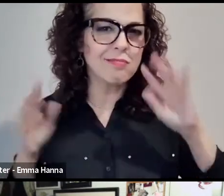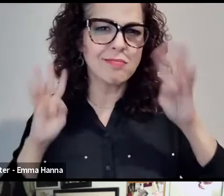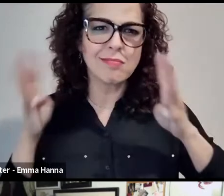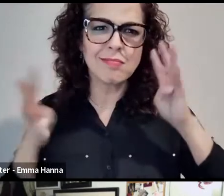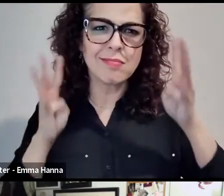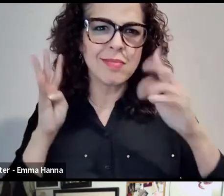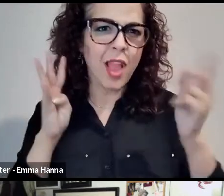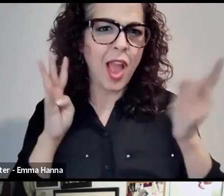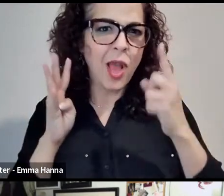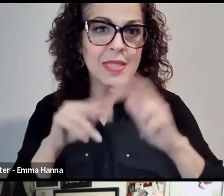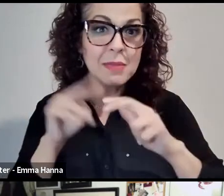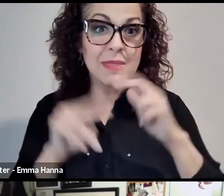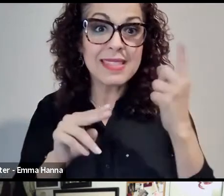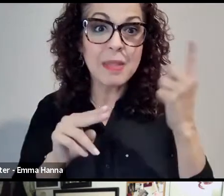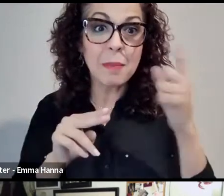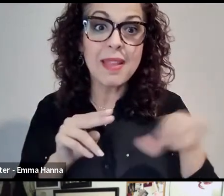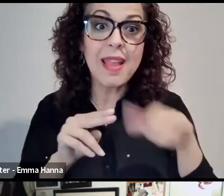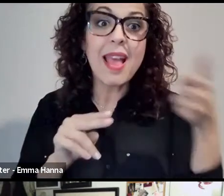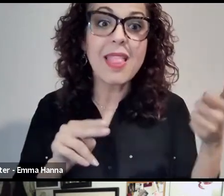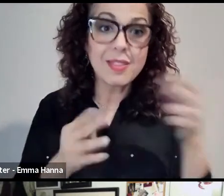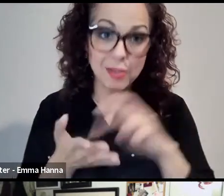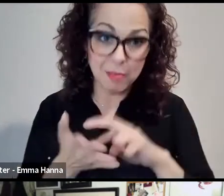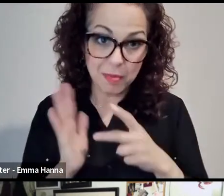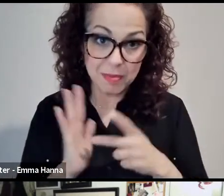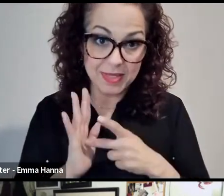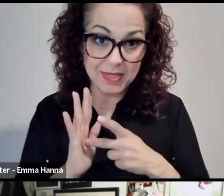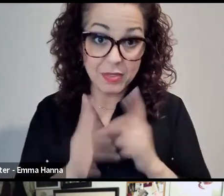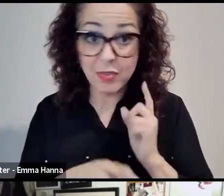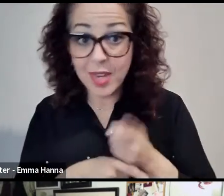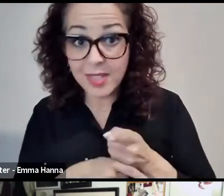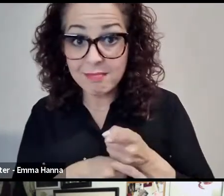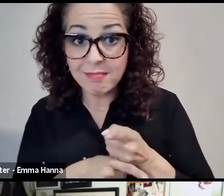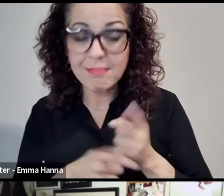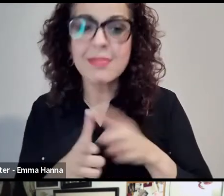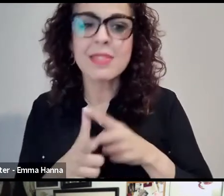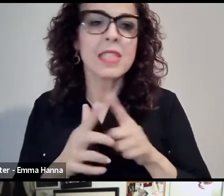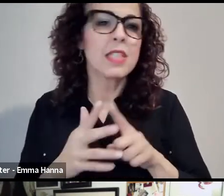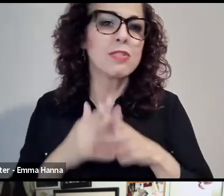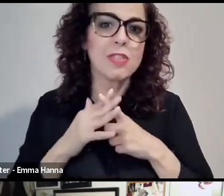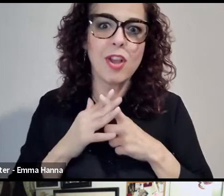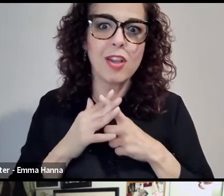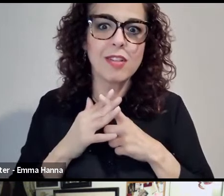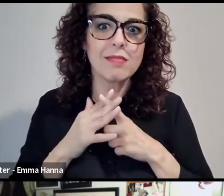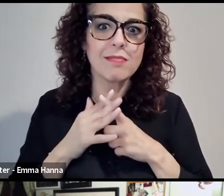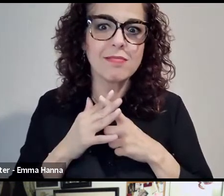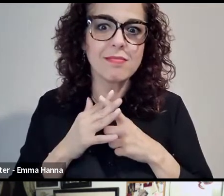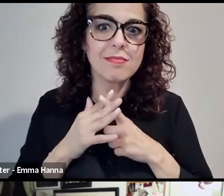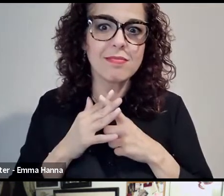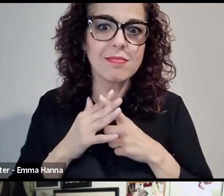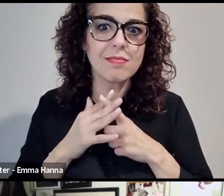for somebody else's purpose, right? And if they start to